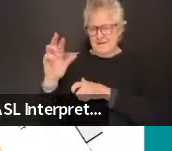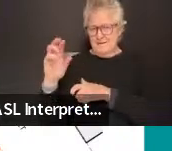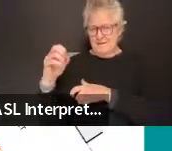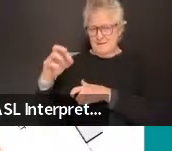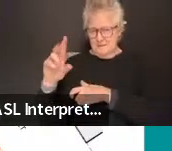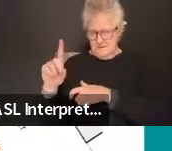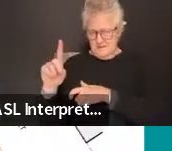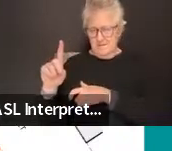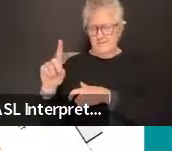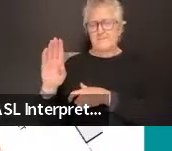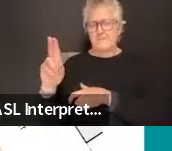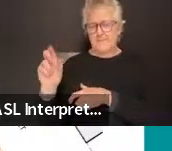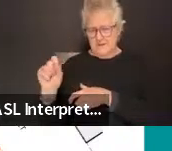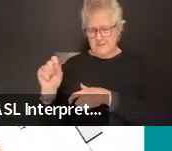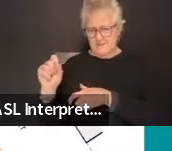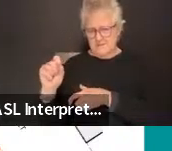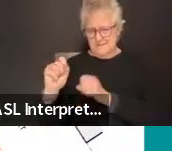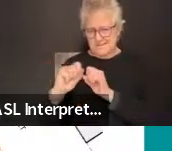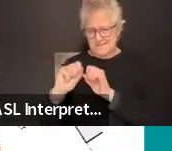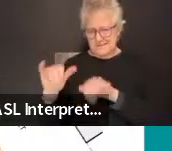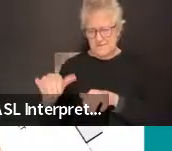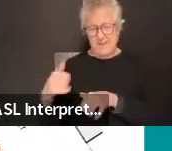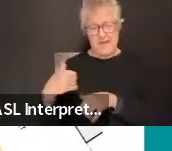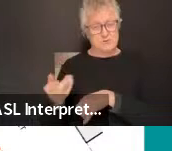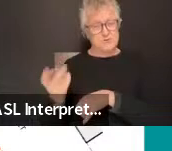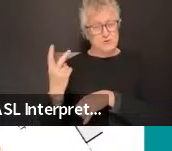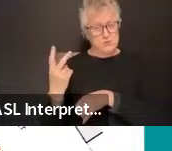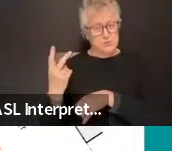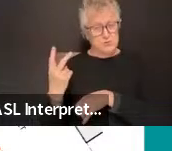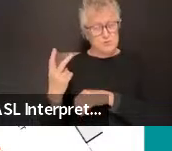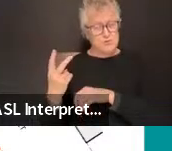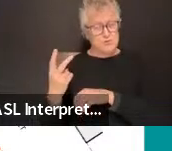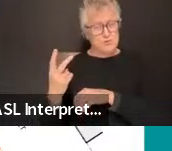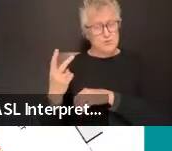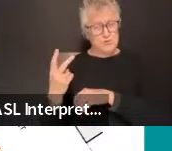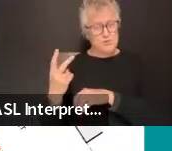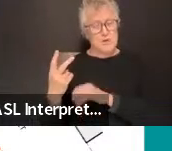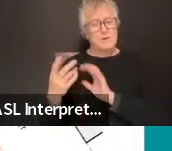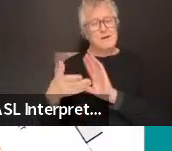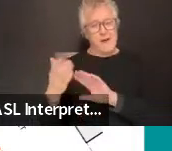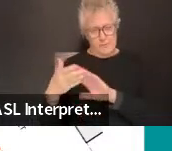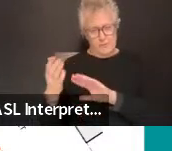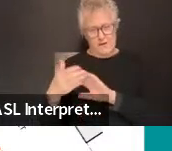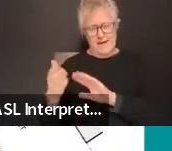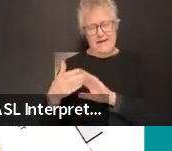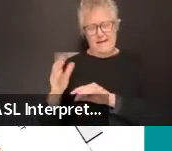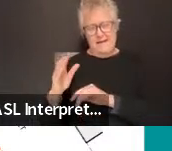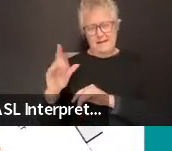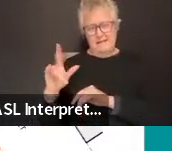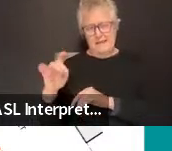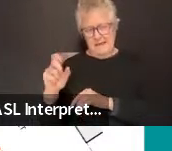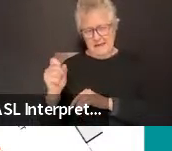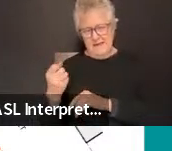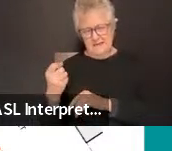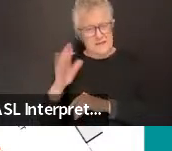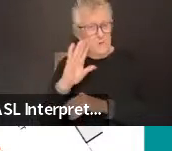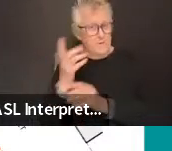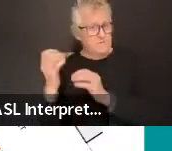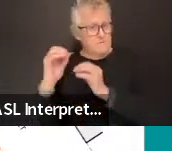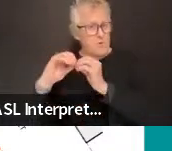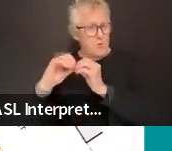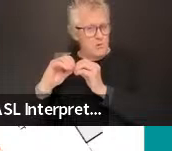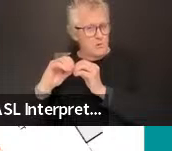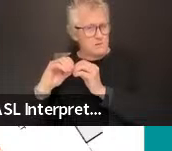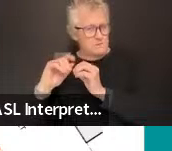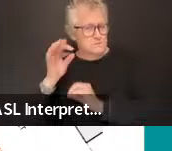that program. They have 2 operating lines and have more coming. And one of the lines that will be coming is actually going to